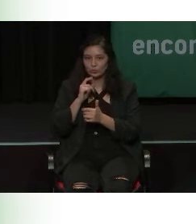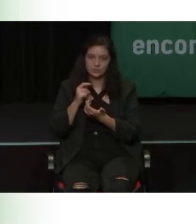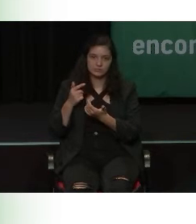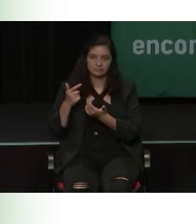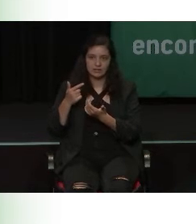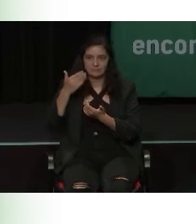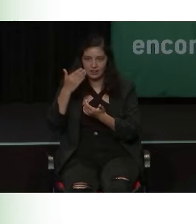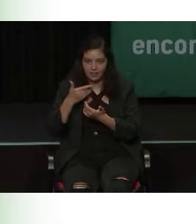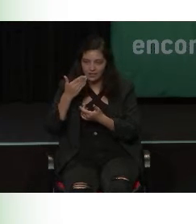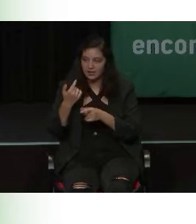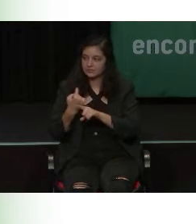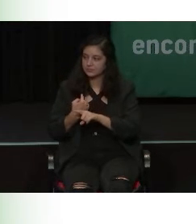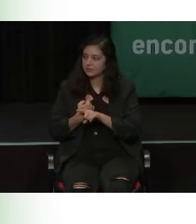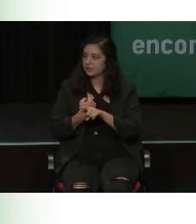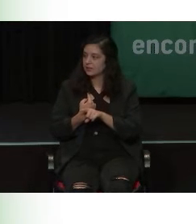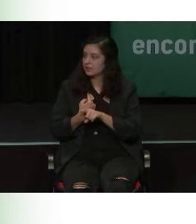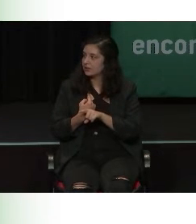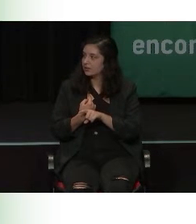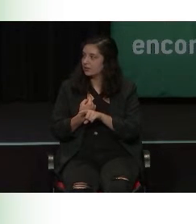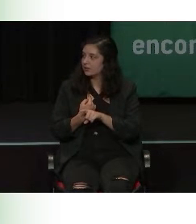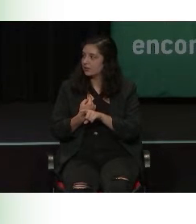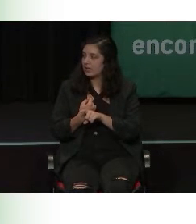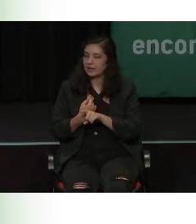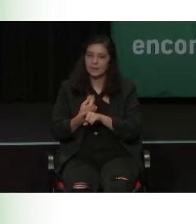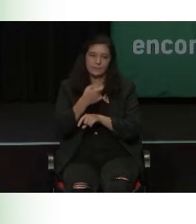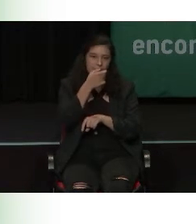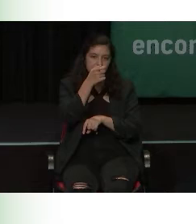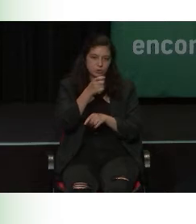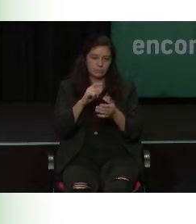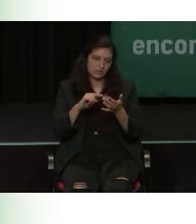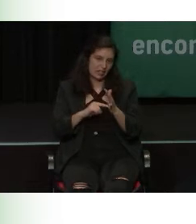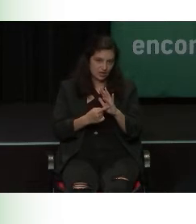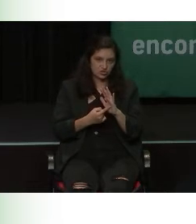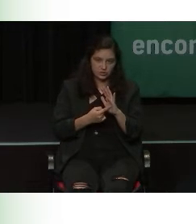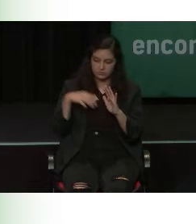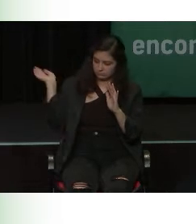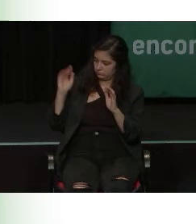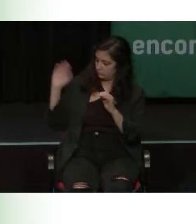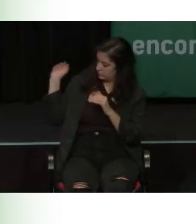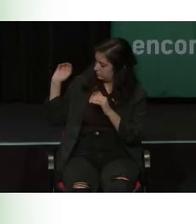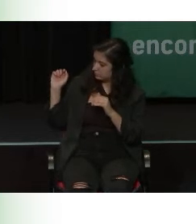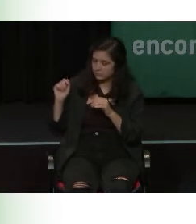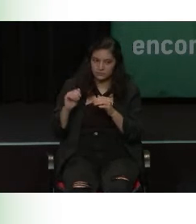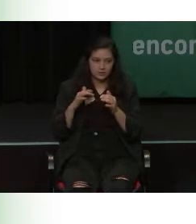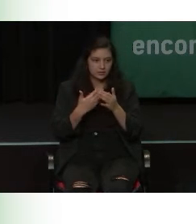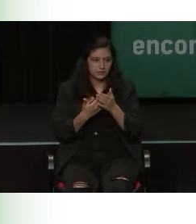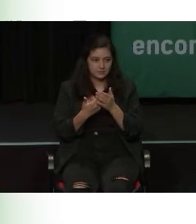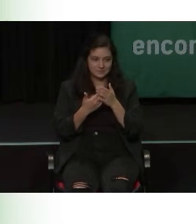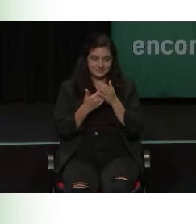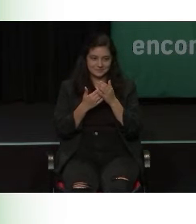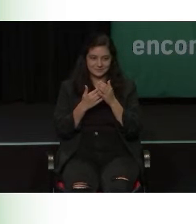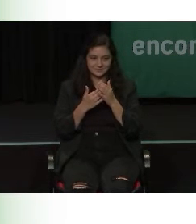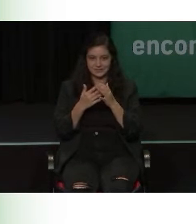even days, the citizen and ask him to make a test.